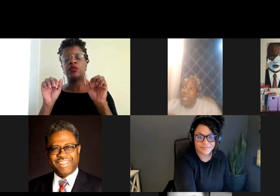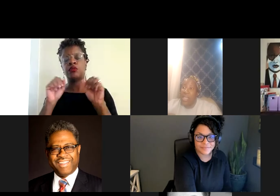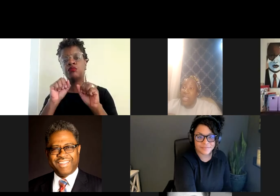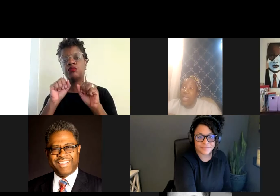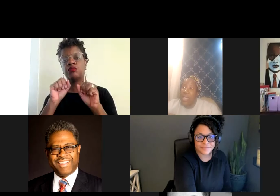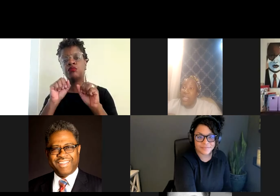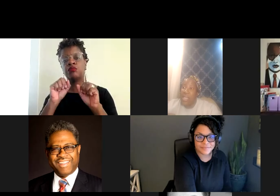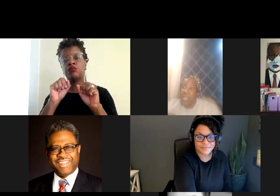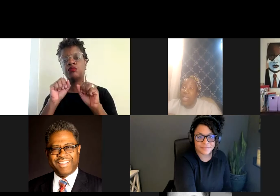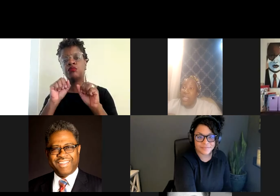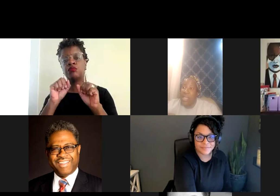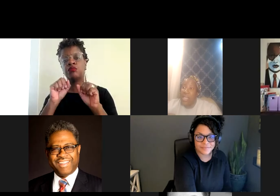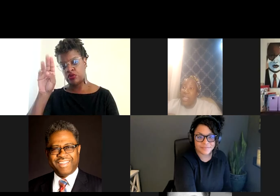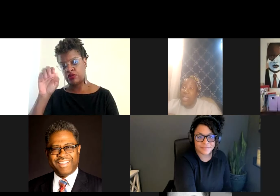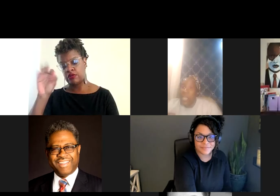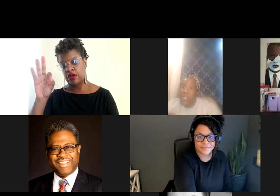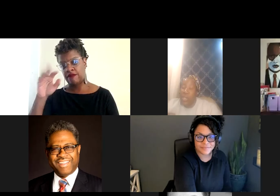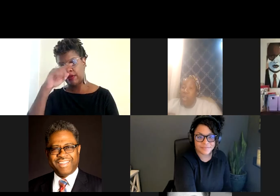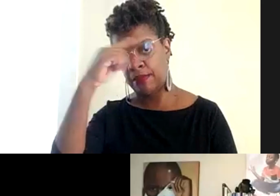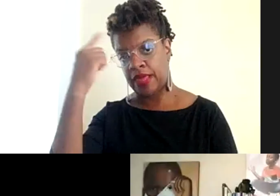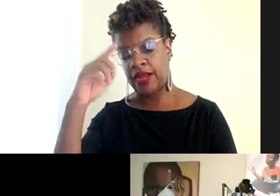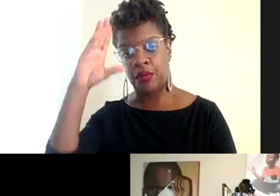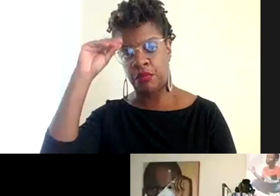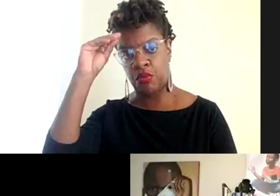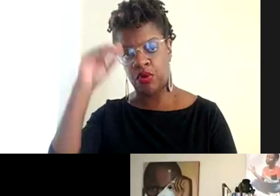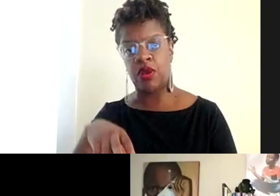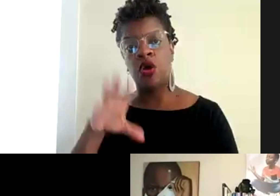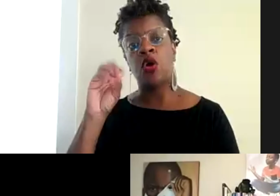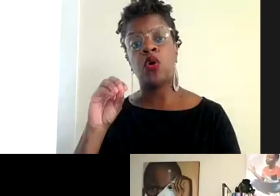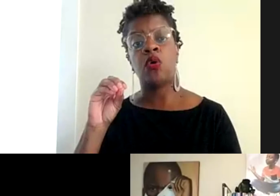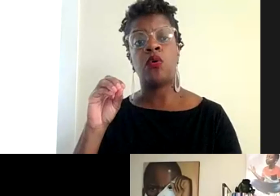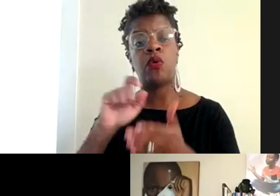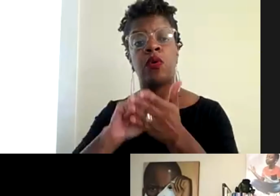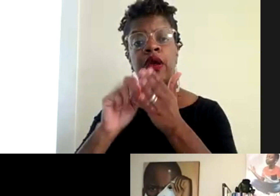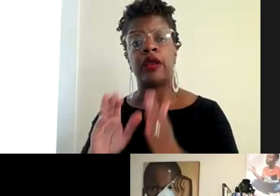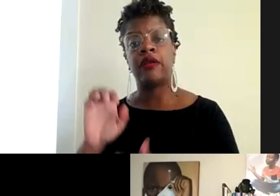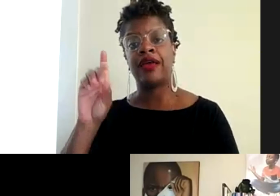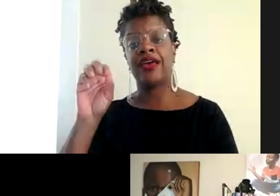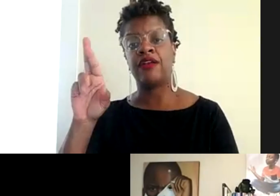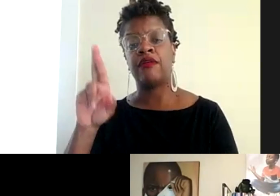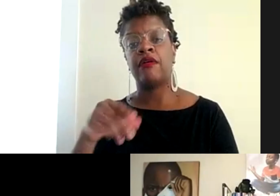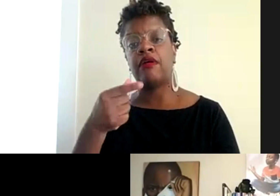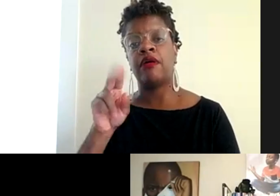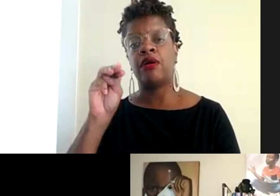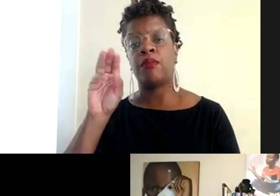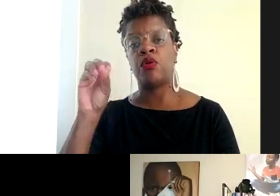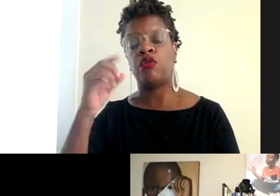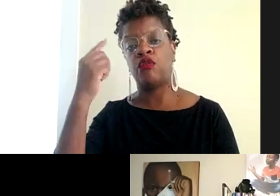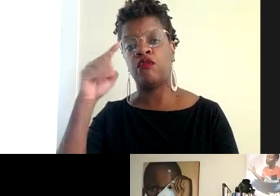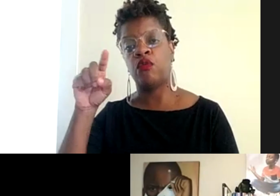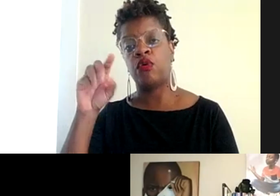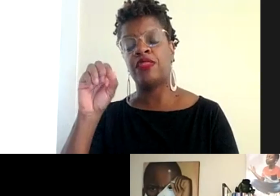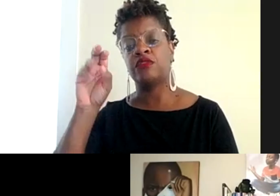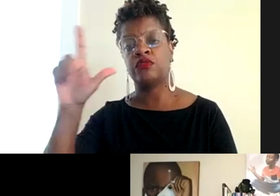Success in Early Grades, and lead co-editor of Gumbo for the Soul. 3, Males of Color Sharing Their